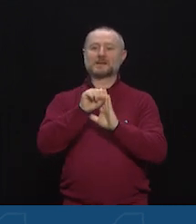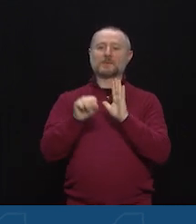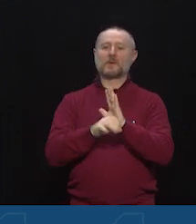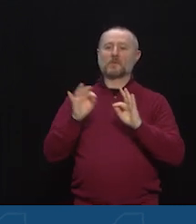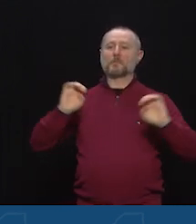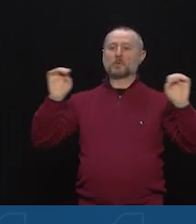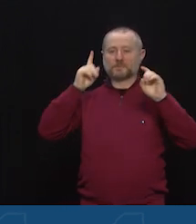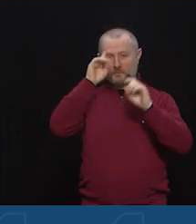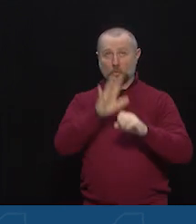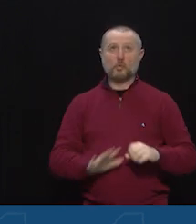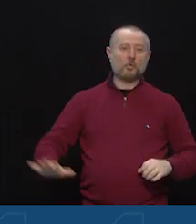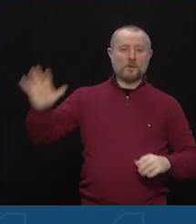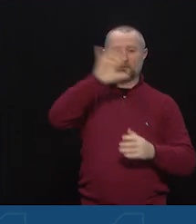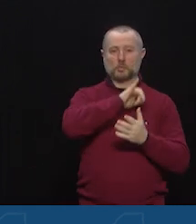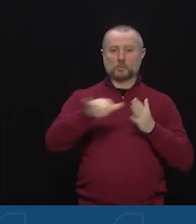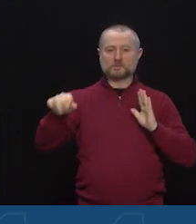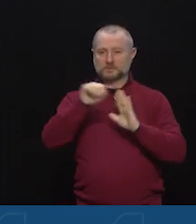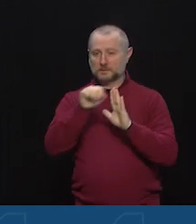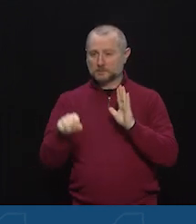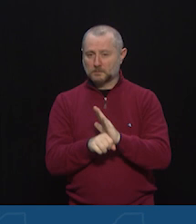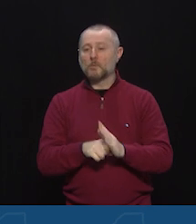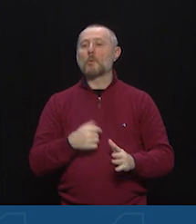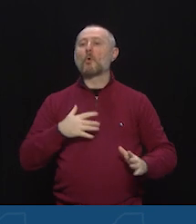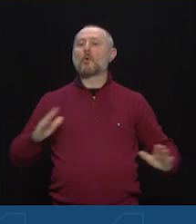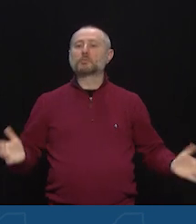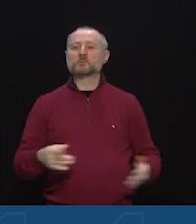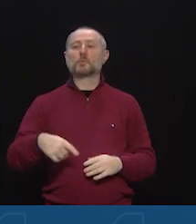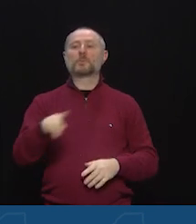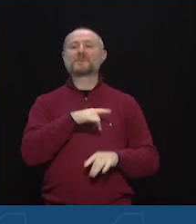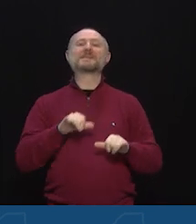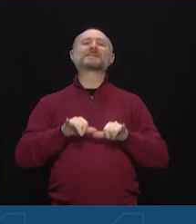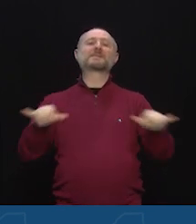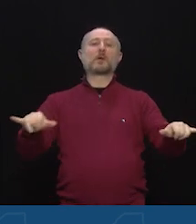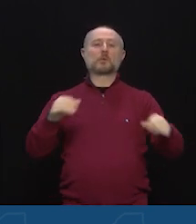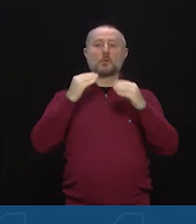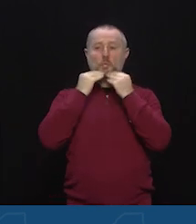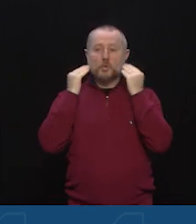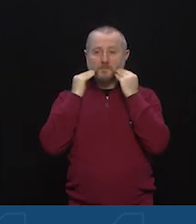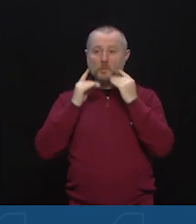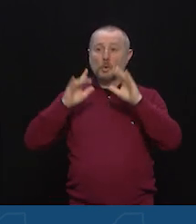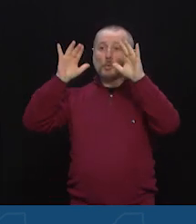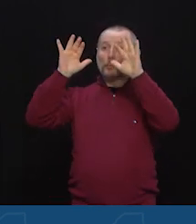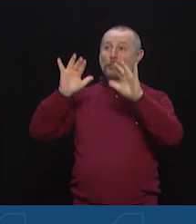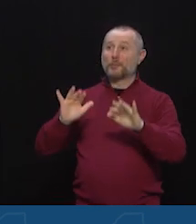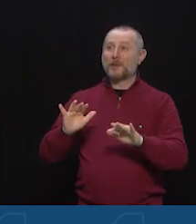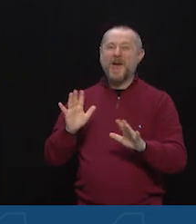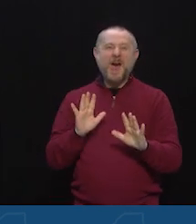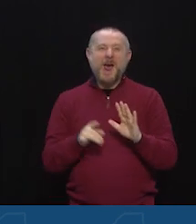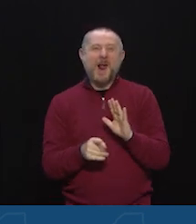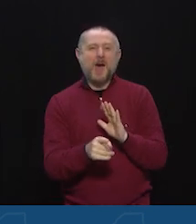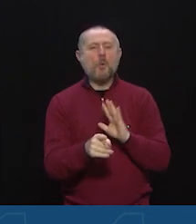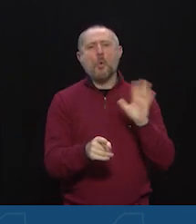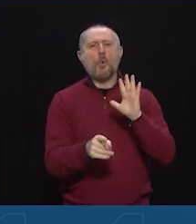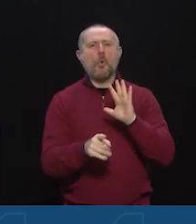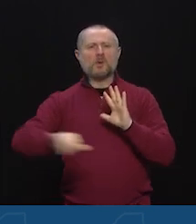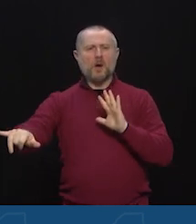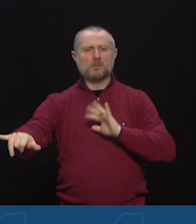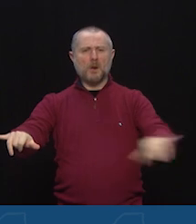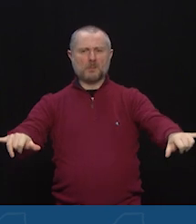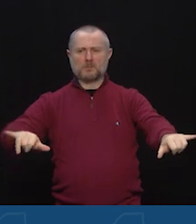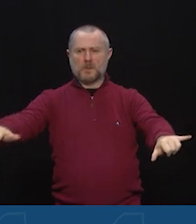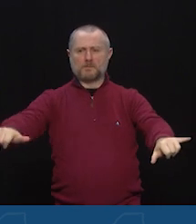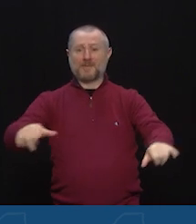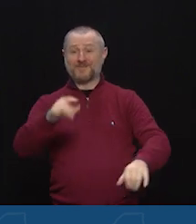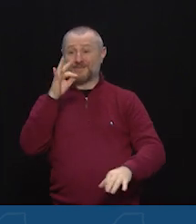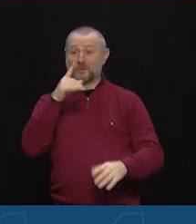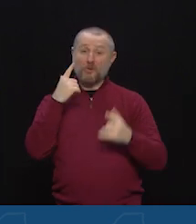we are encouraging everyone to stay off the roads once the snow starts this evening and absolutely tomorrow, because otherwise you are complicating life for